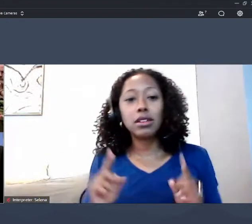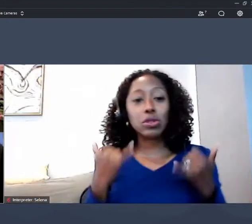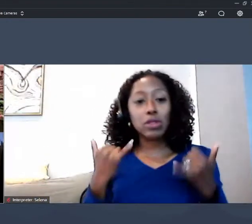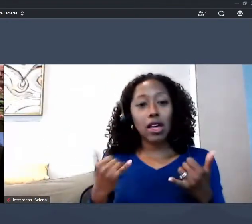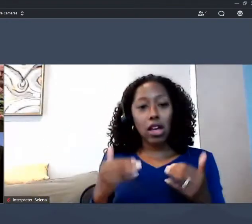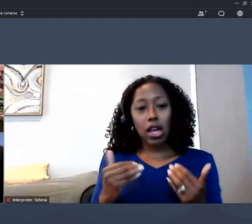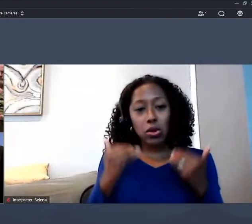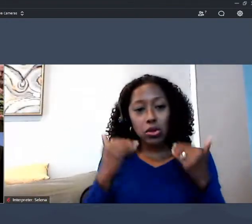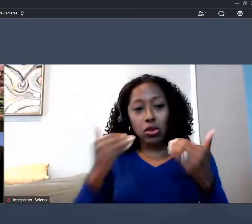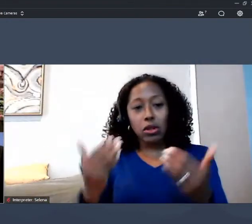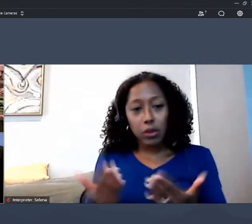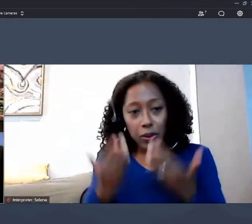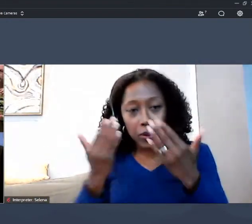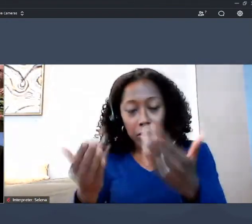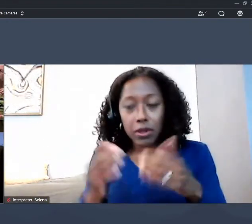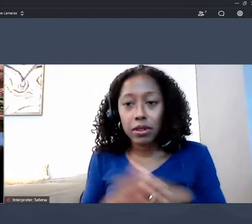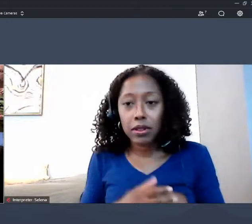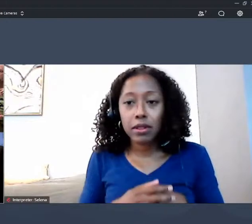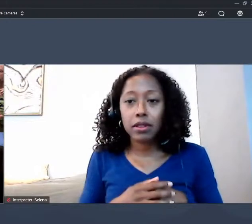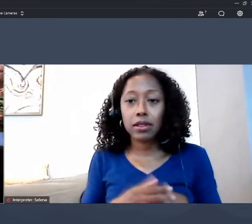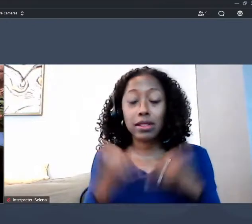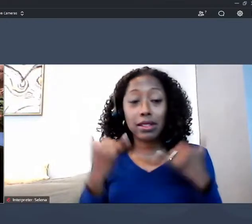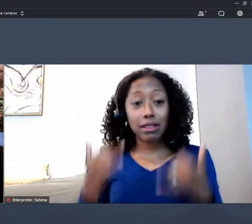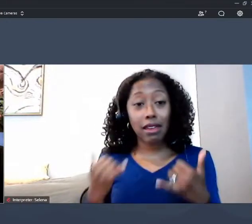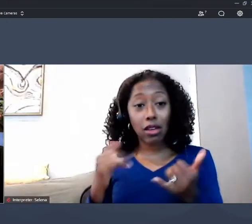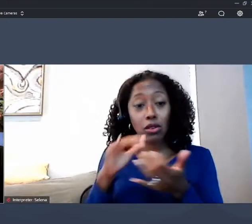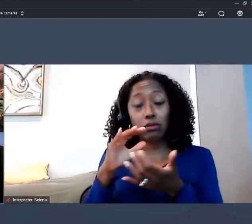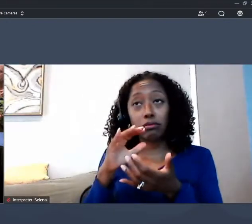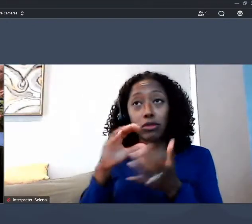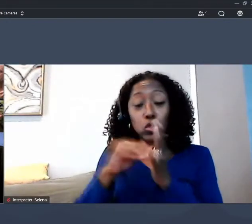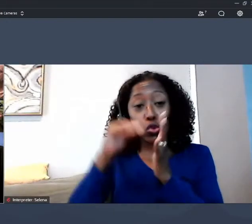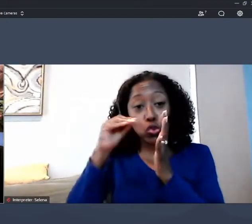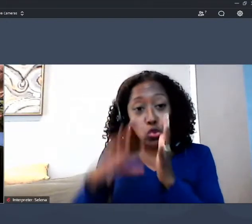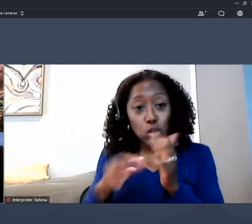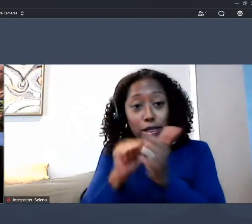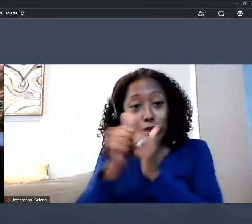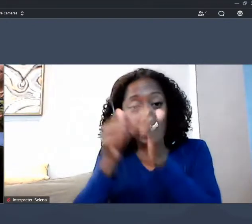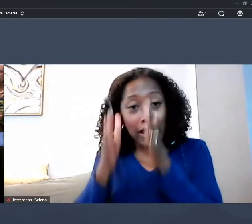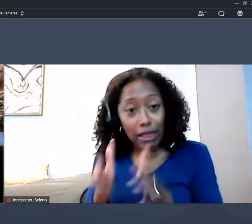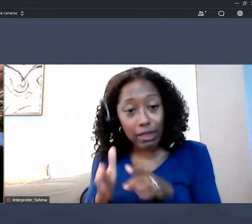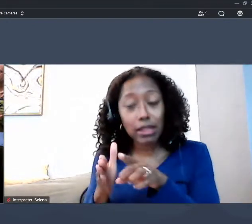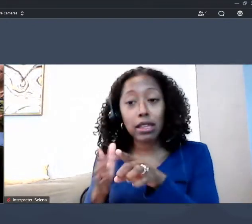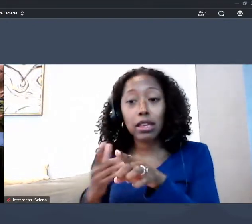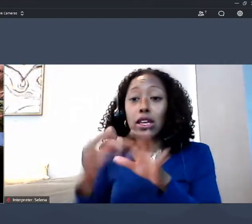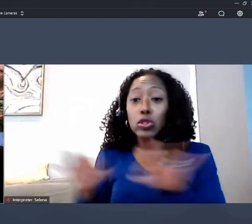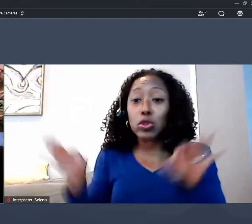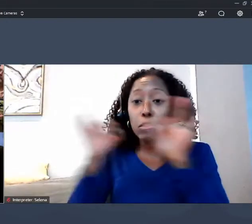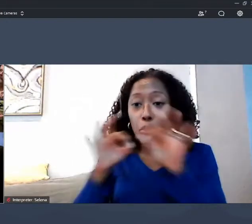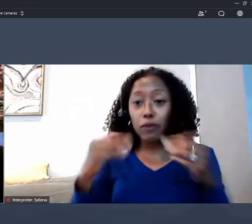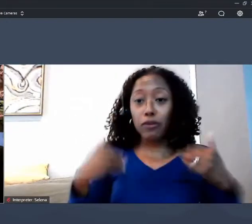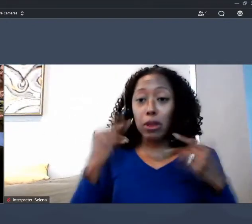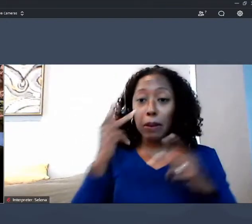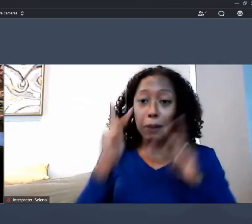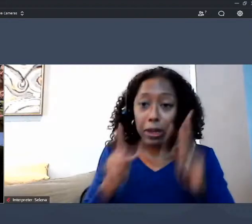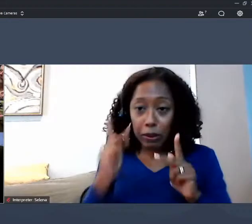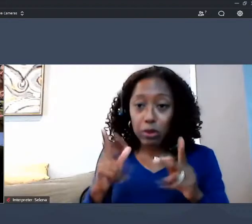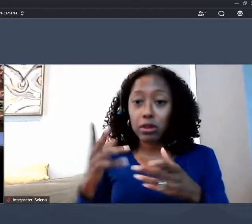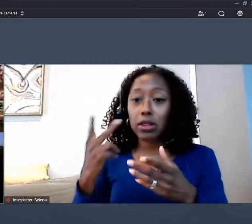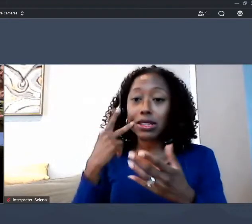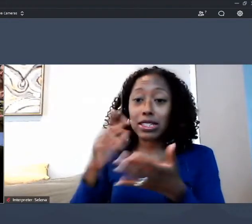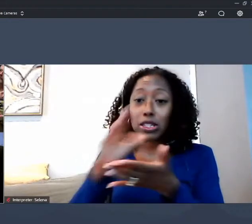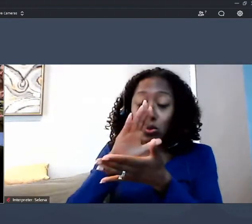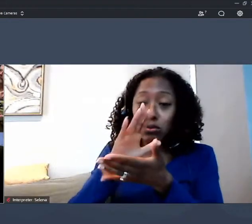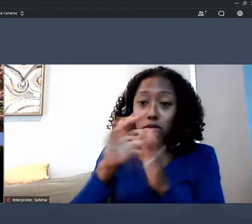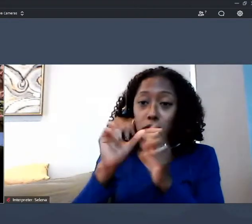resolution. Whereas time as a student athlete is an important and formative experience for youth in our community, and excellence in sports